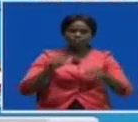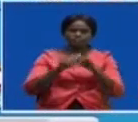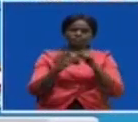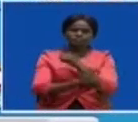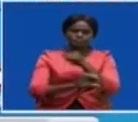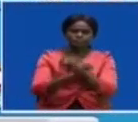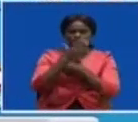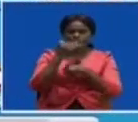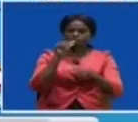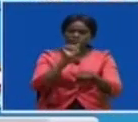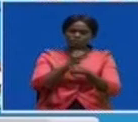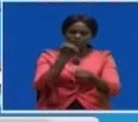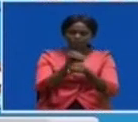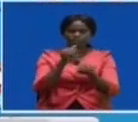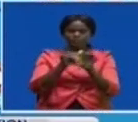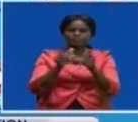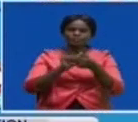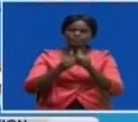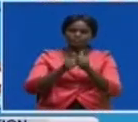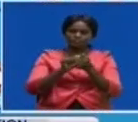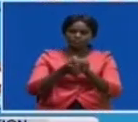country to become proactive in the sport.